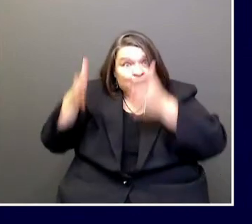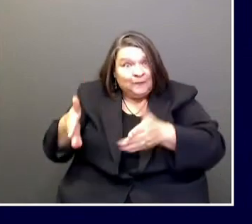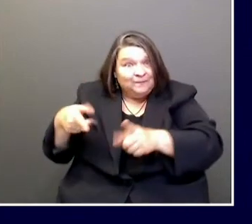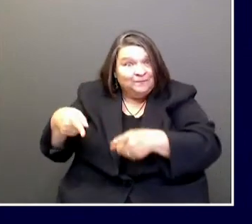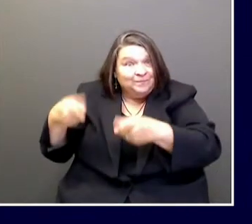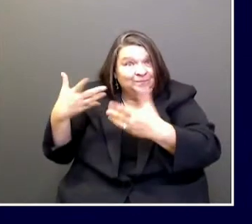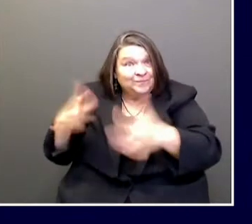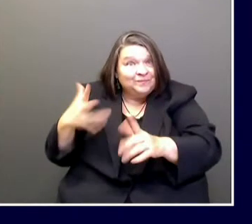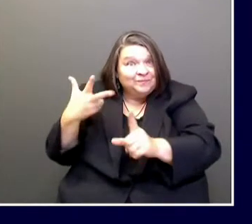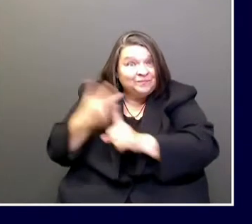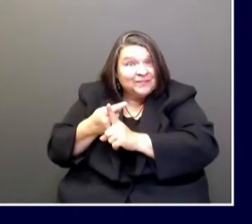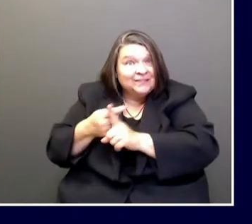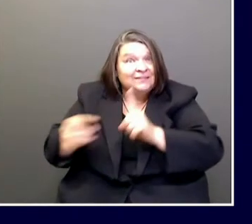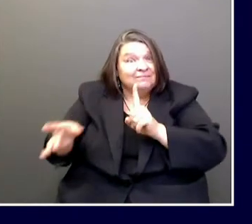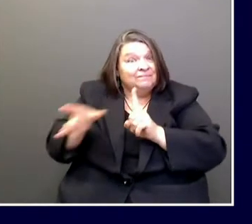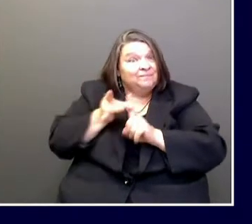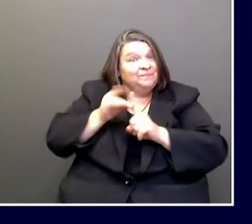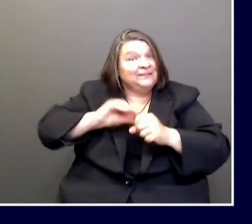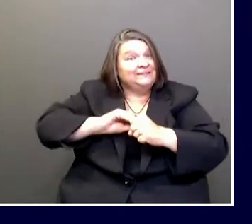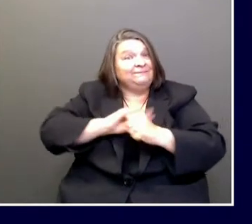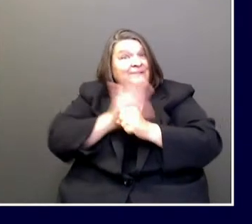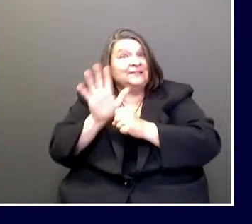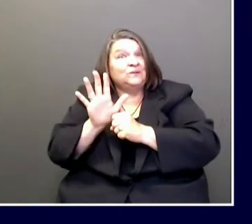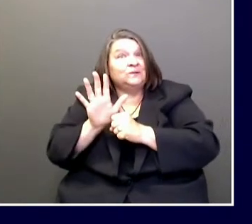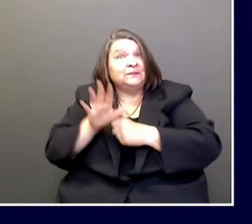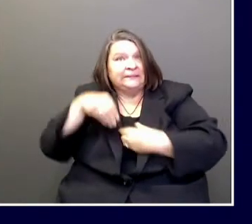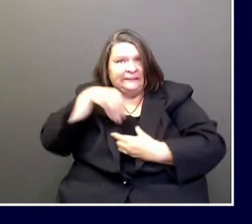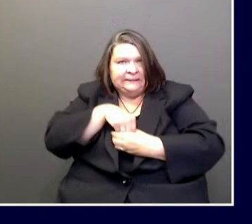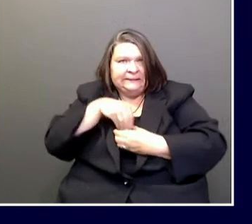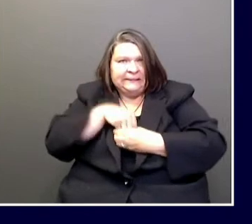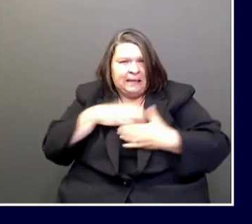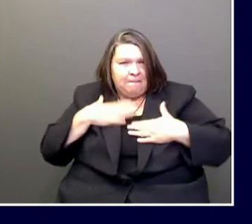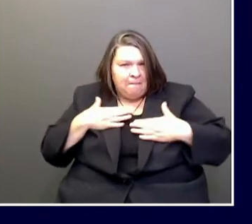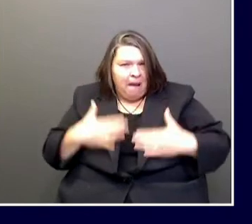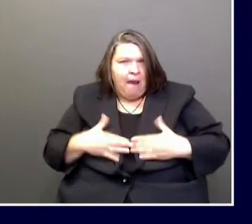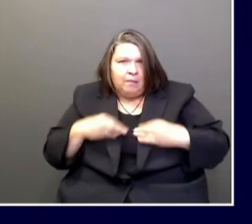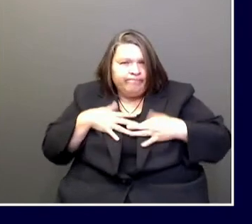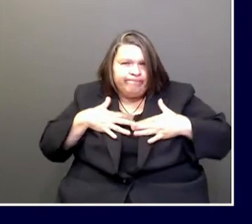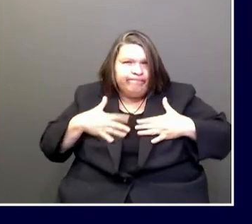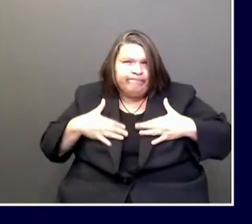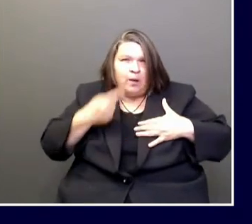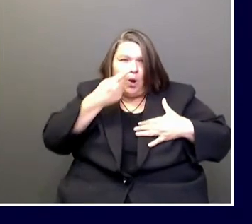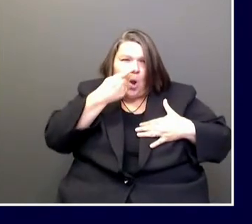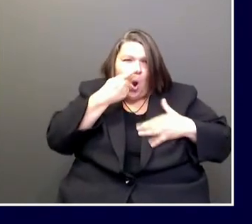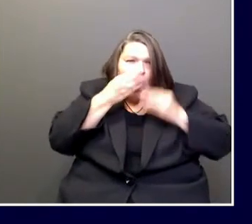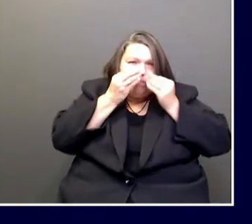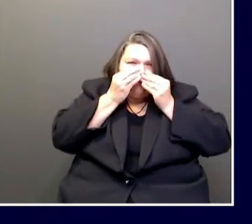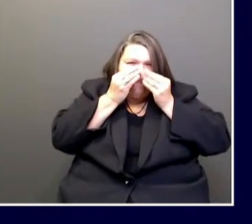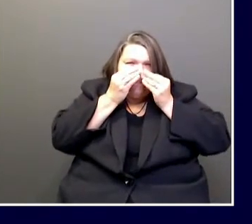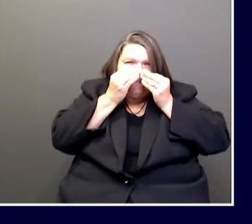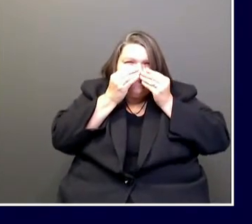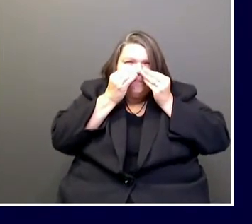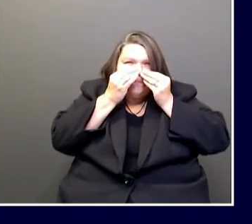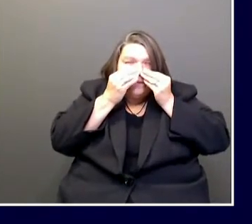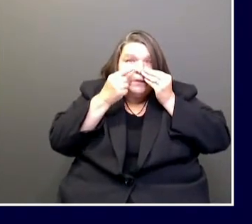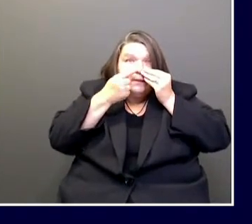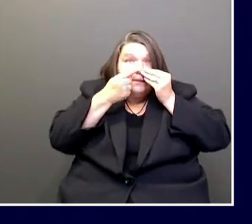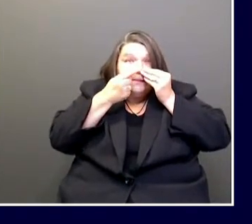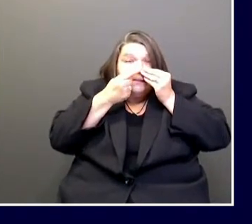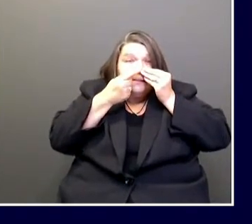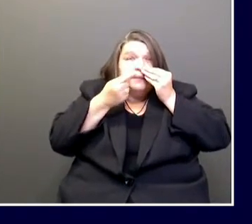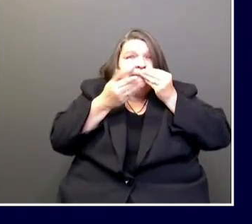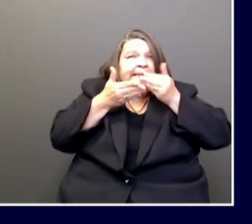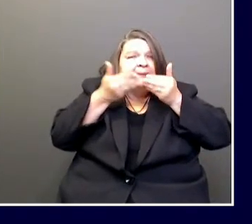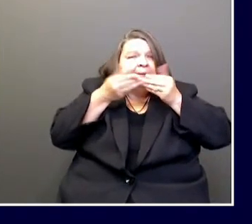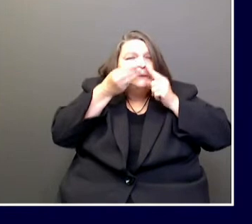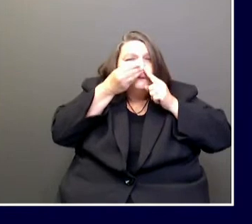have a lot of virus in them, in some people. And thus the concern that they might inadvertently spread it to somebody, even though they're not super